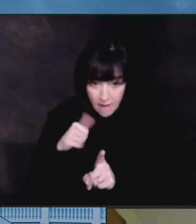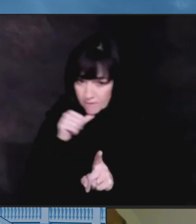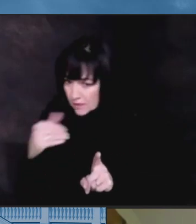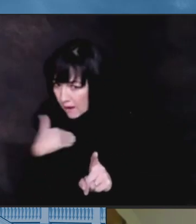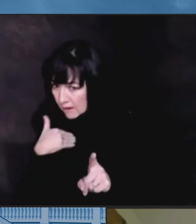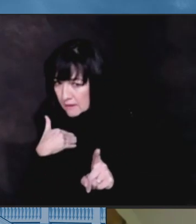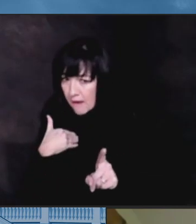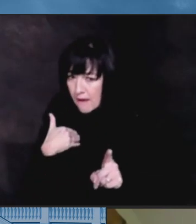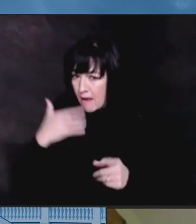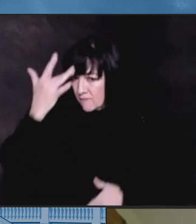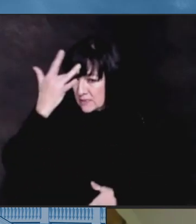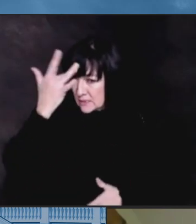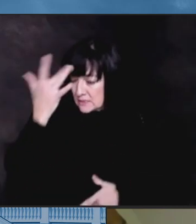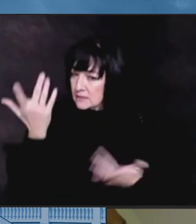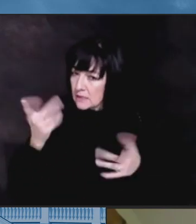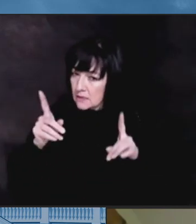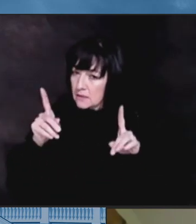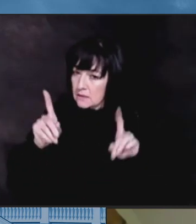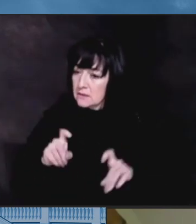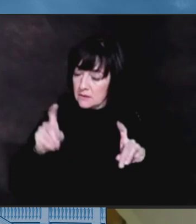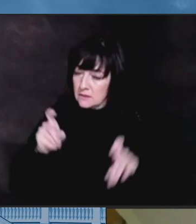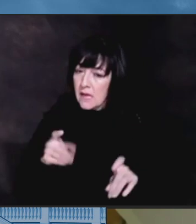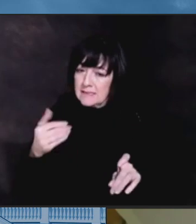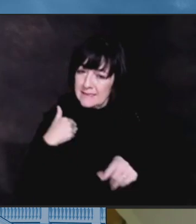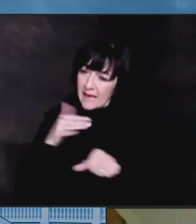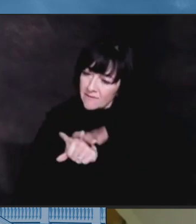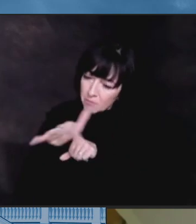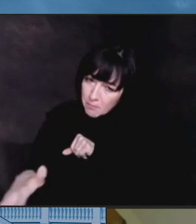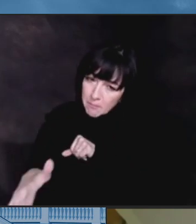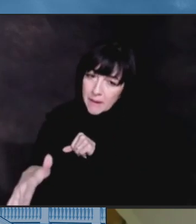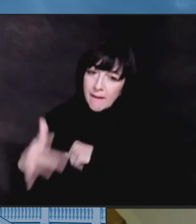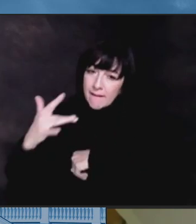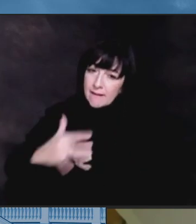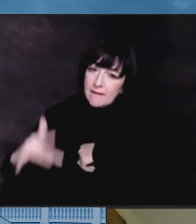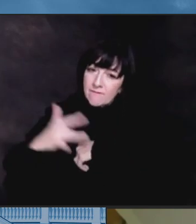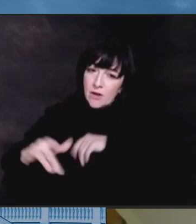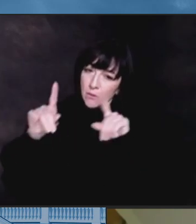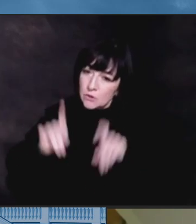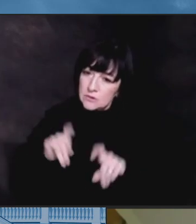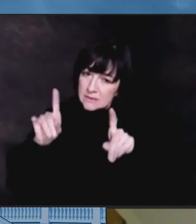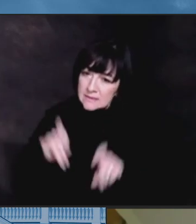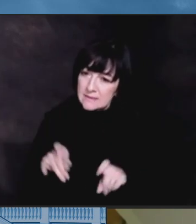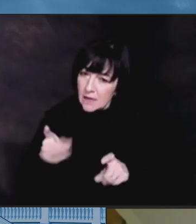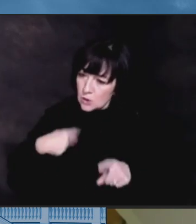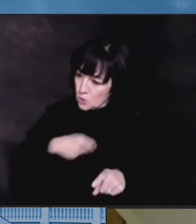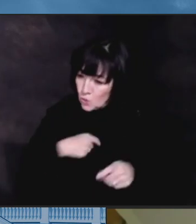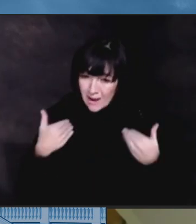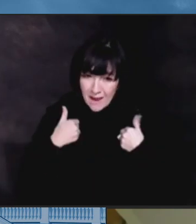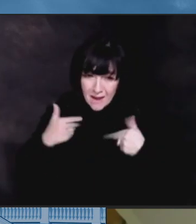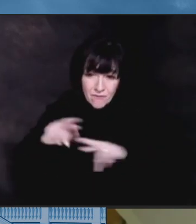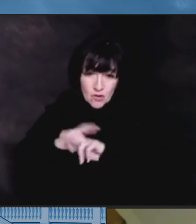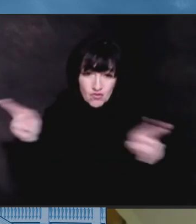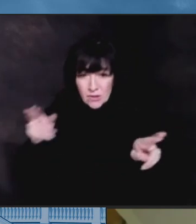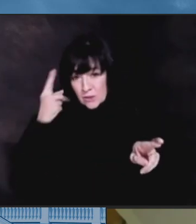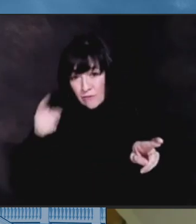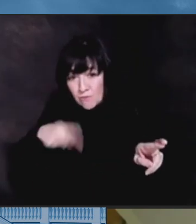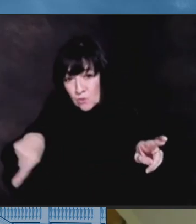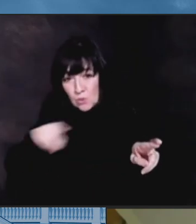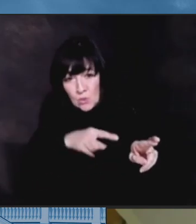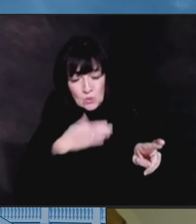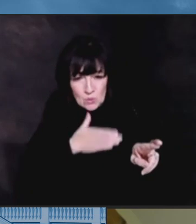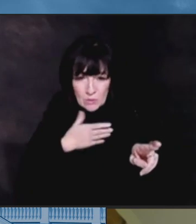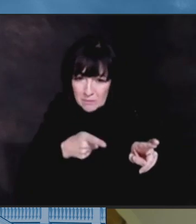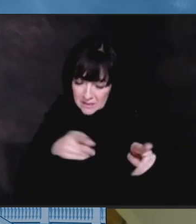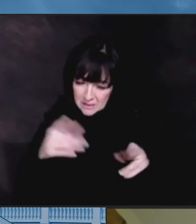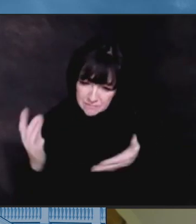get tested. There are lots of opportunities to do that statewide. We're really doing an excellent job of that with